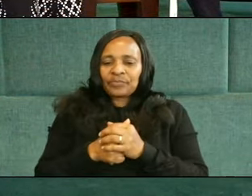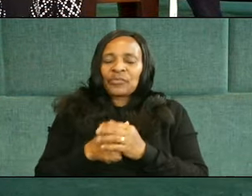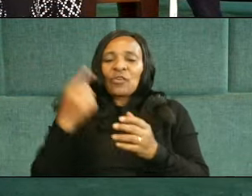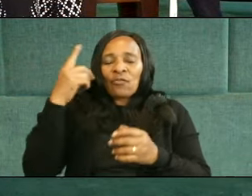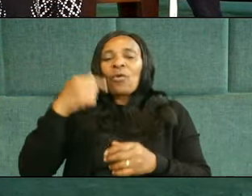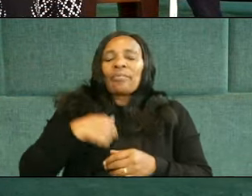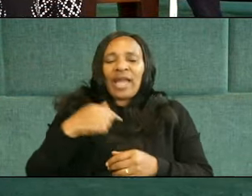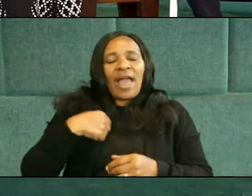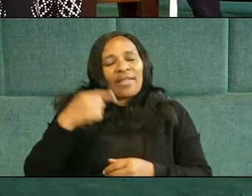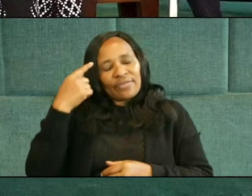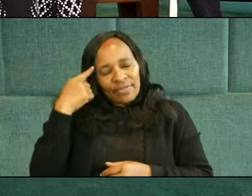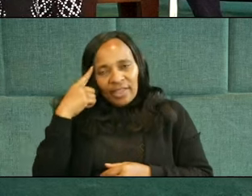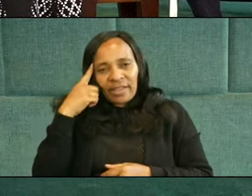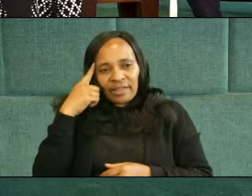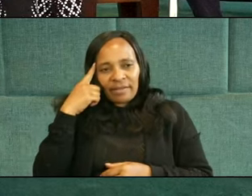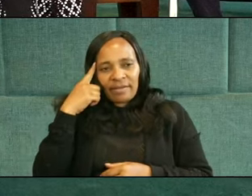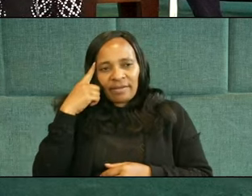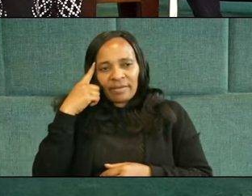me, I think that